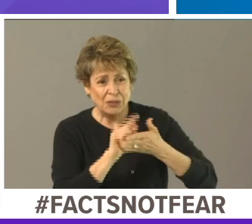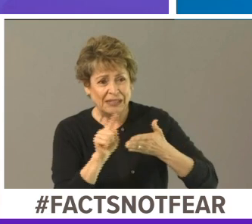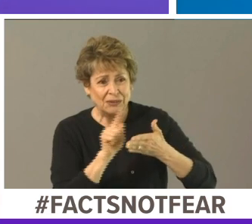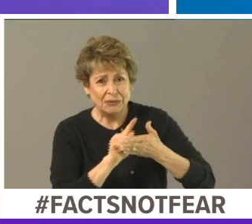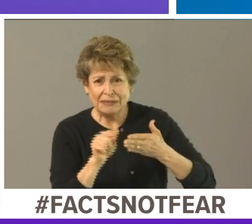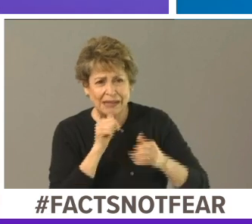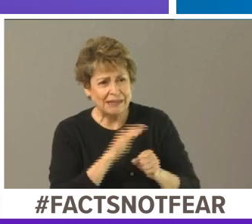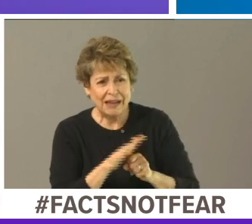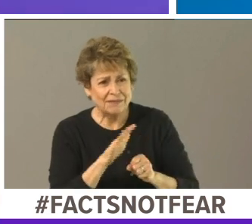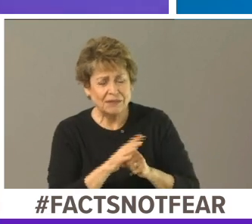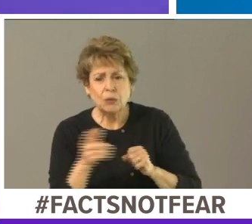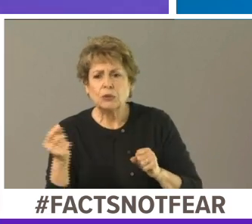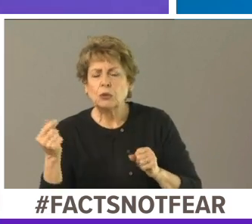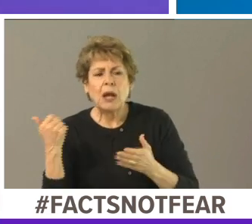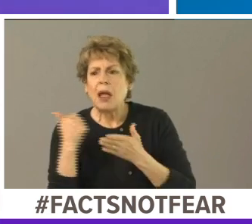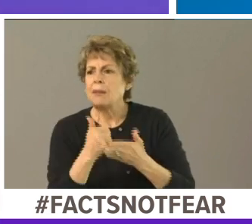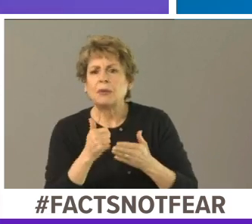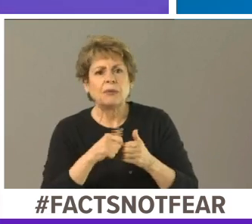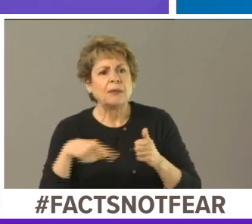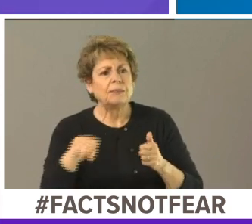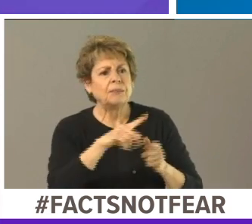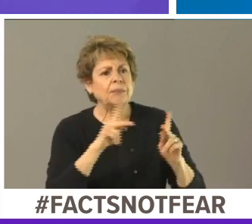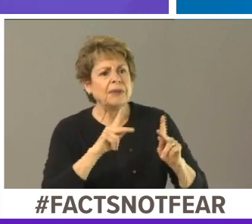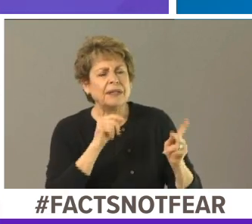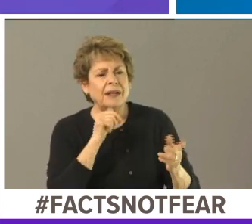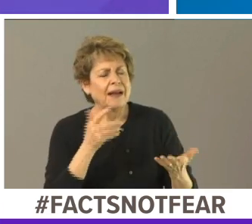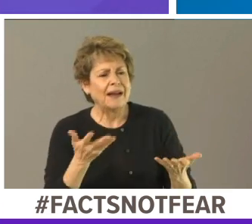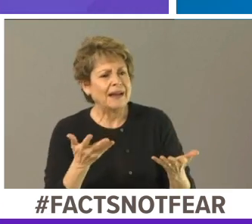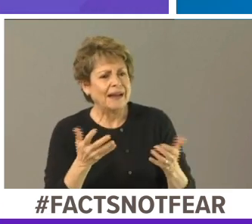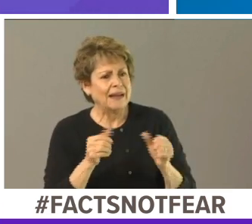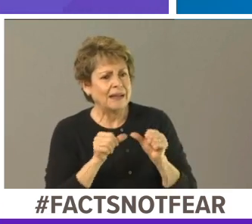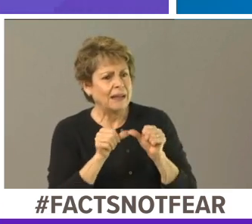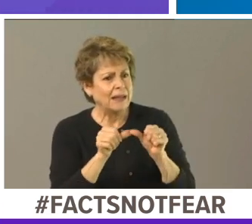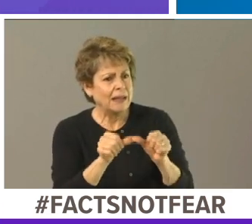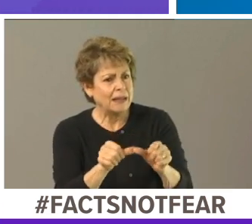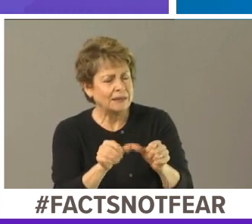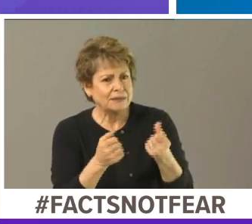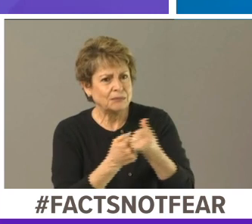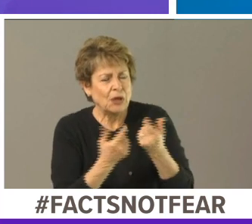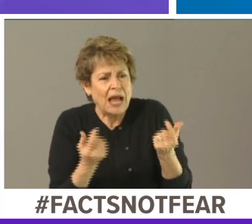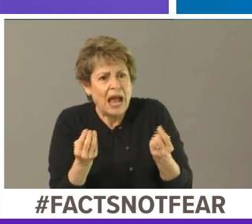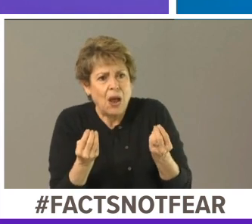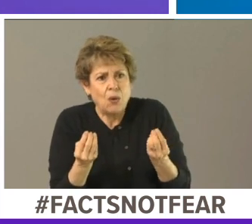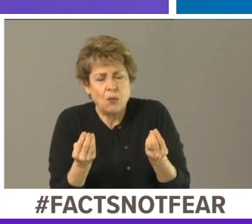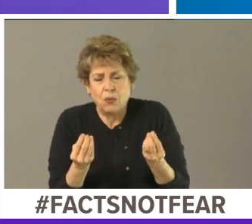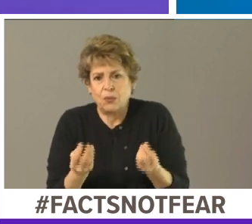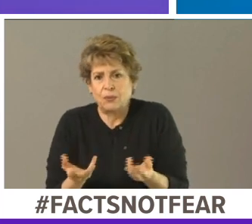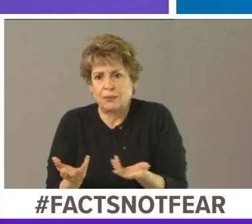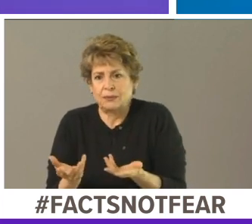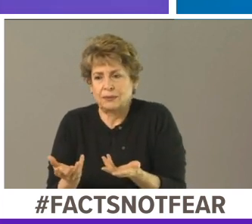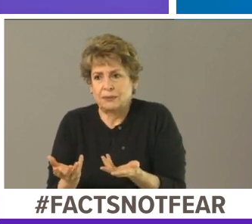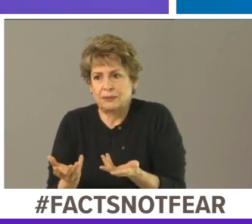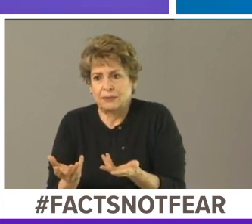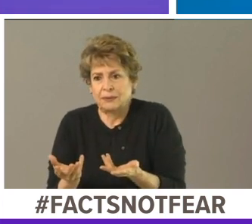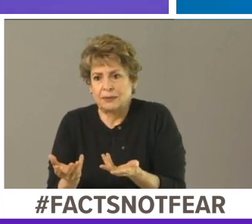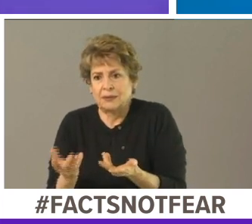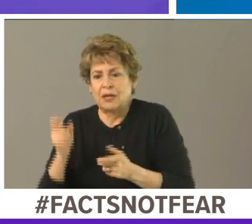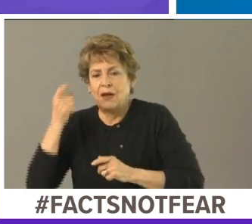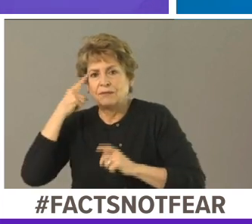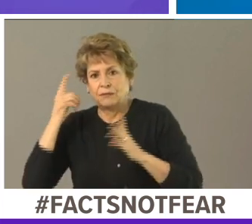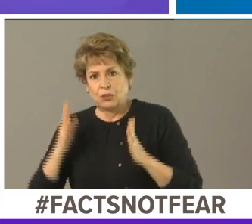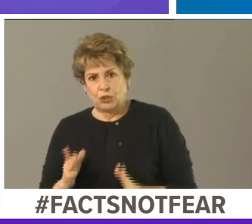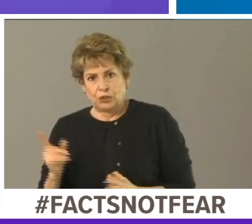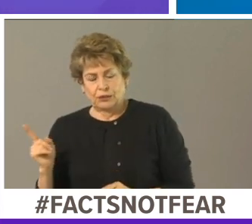And to date, through the pandemic, since Congress has been able to act, we've been able to